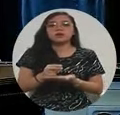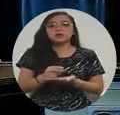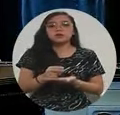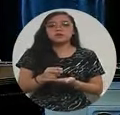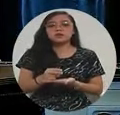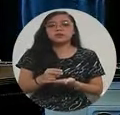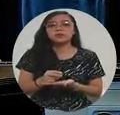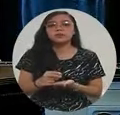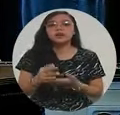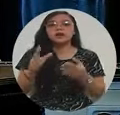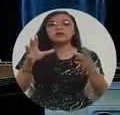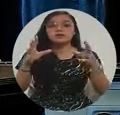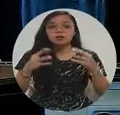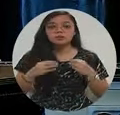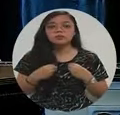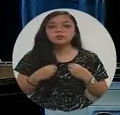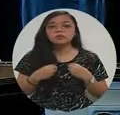acceptable,